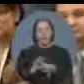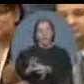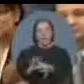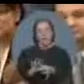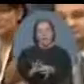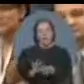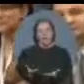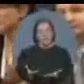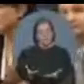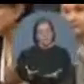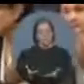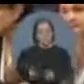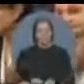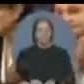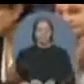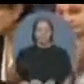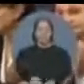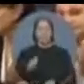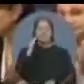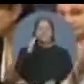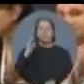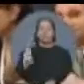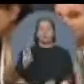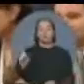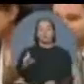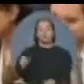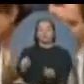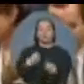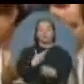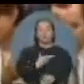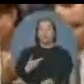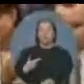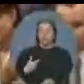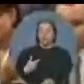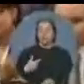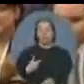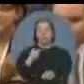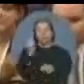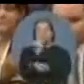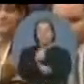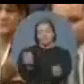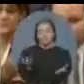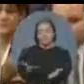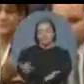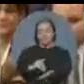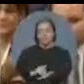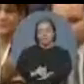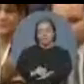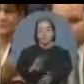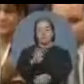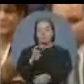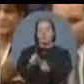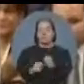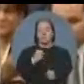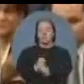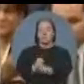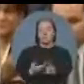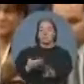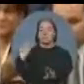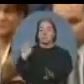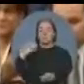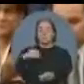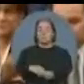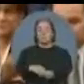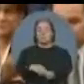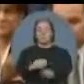Canada. Now, Mr. Speaker, the Bloc leader gives me an opportunity to remind the House that 400